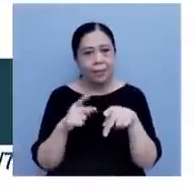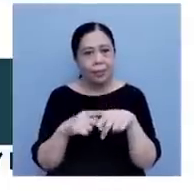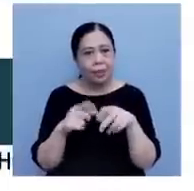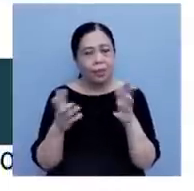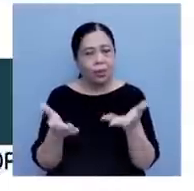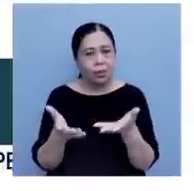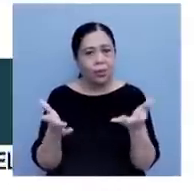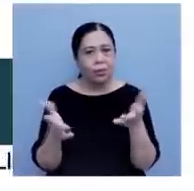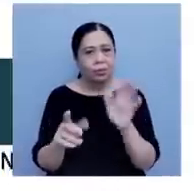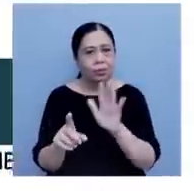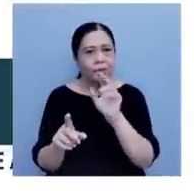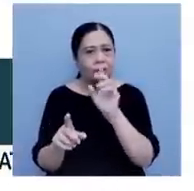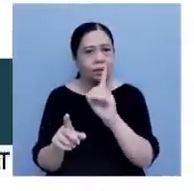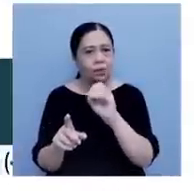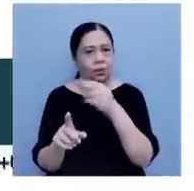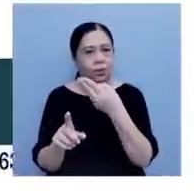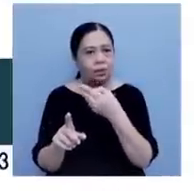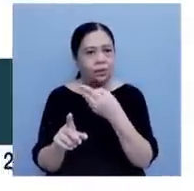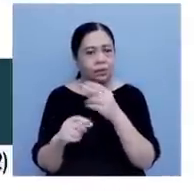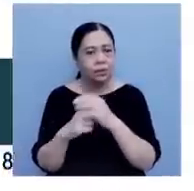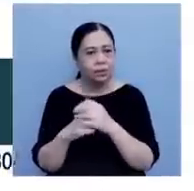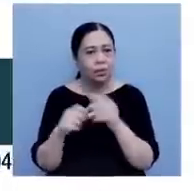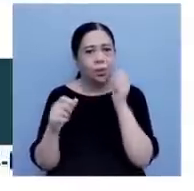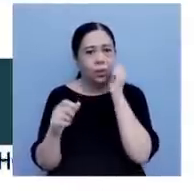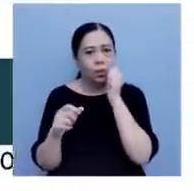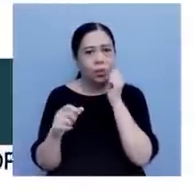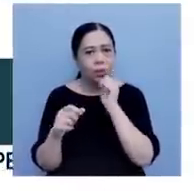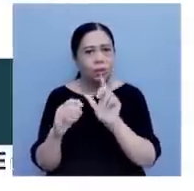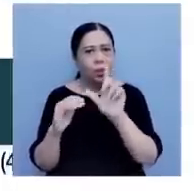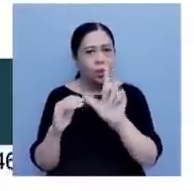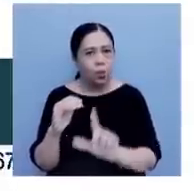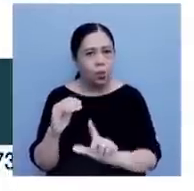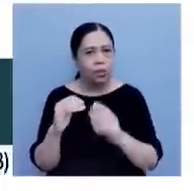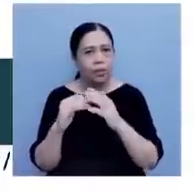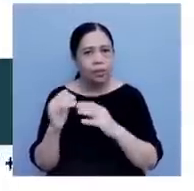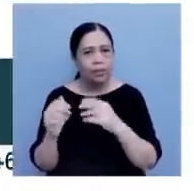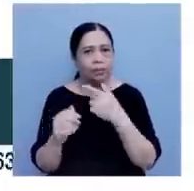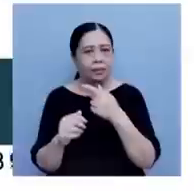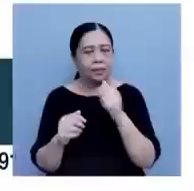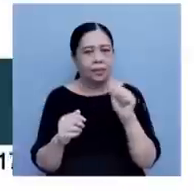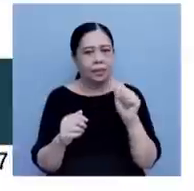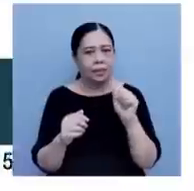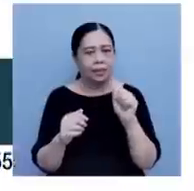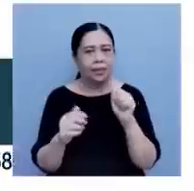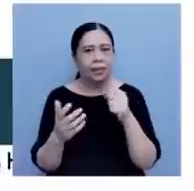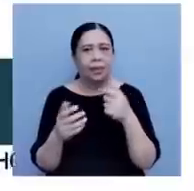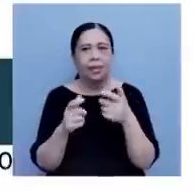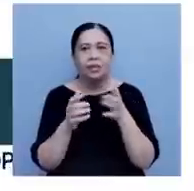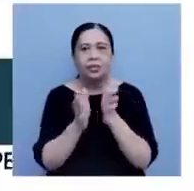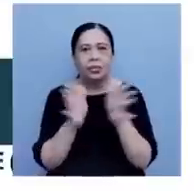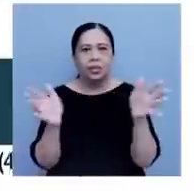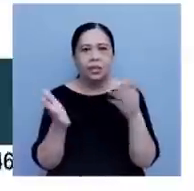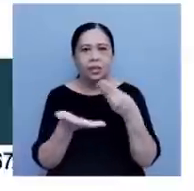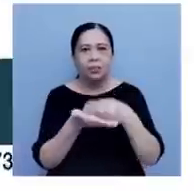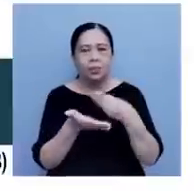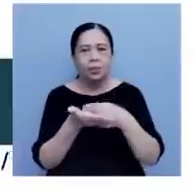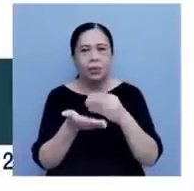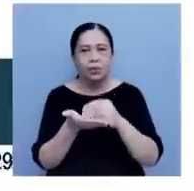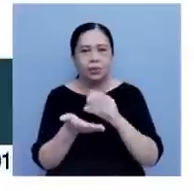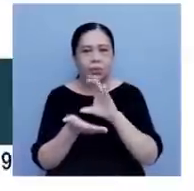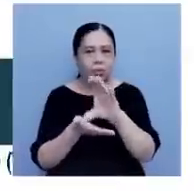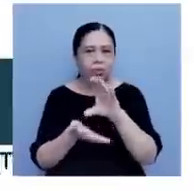DOH is always lower than the GAA amounts. In other words,